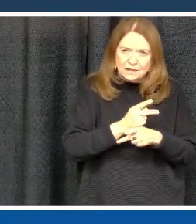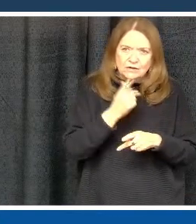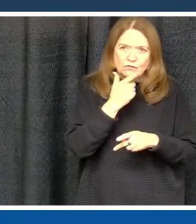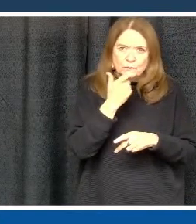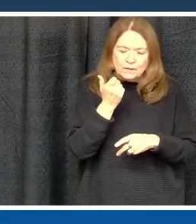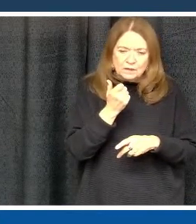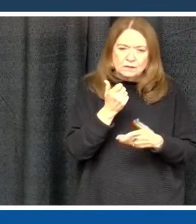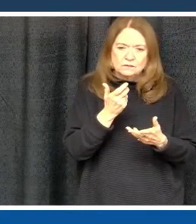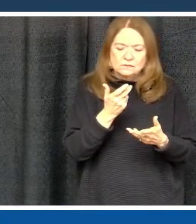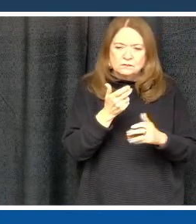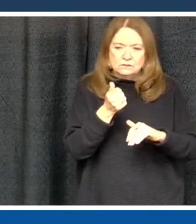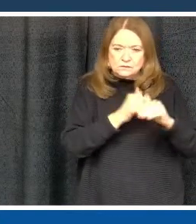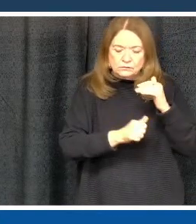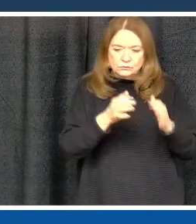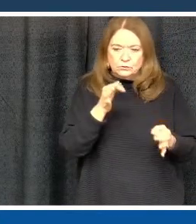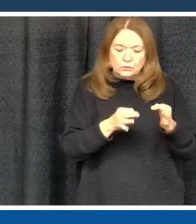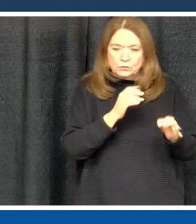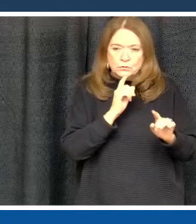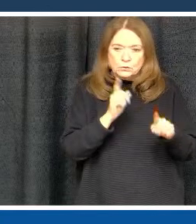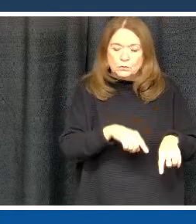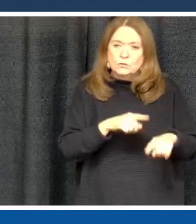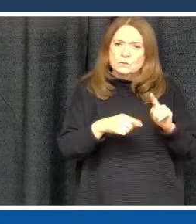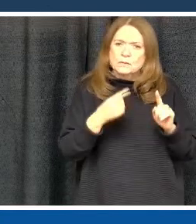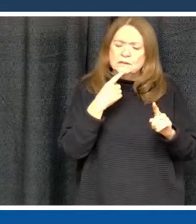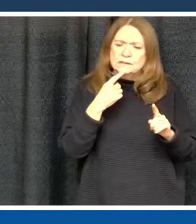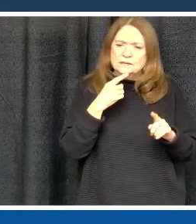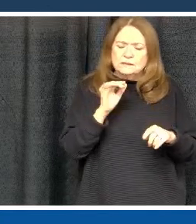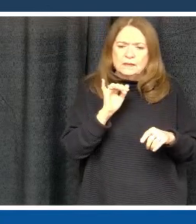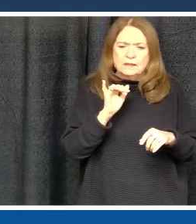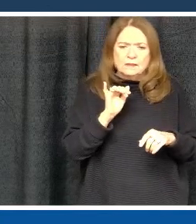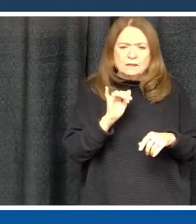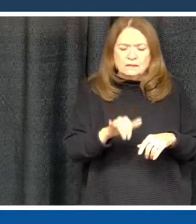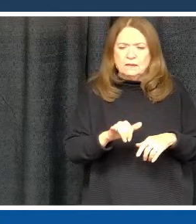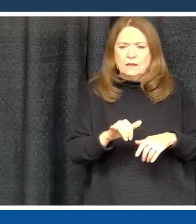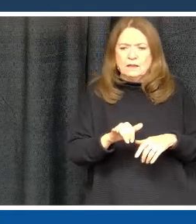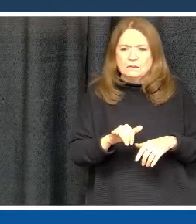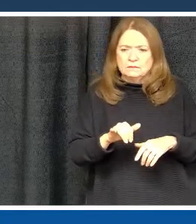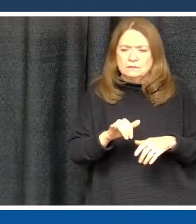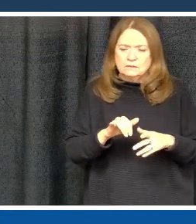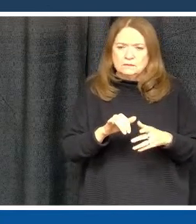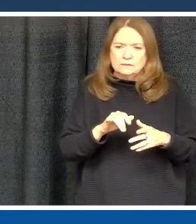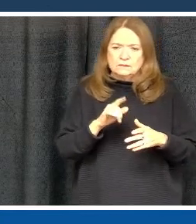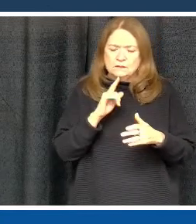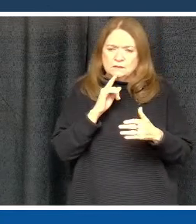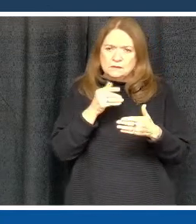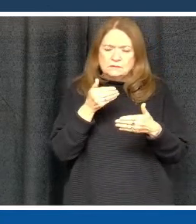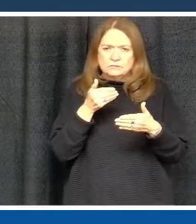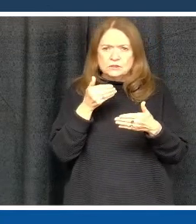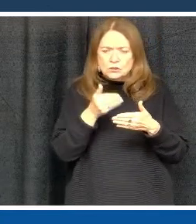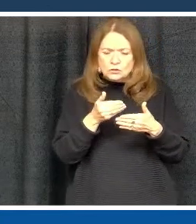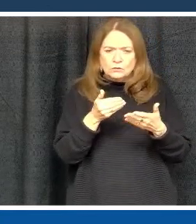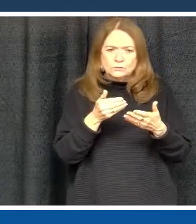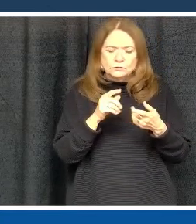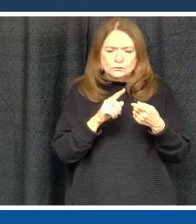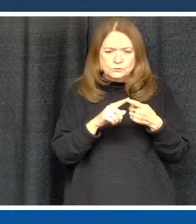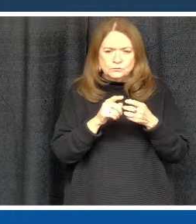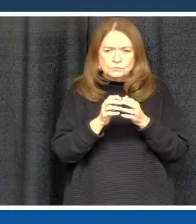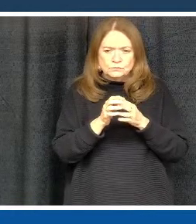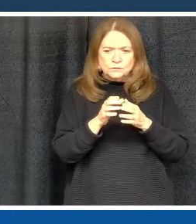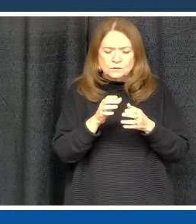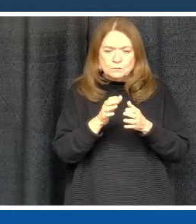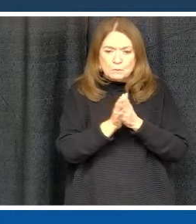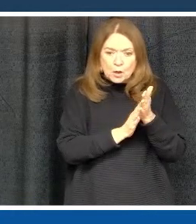a court order. But to say that is getting close to questioning the motives of a council member. I wouldn't